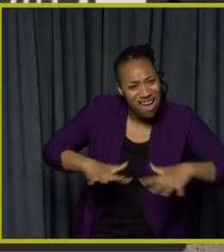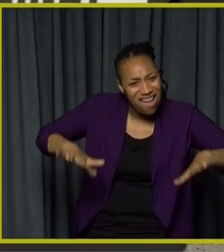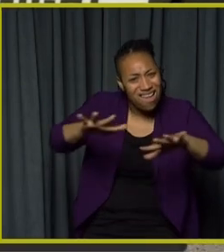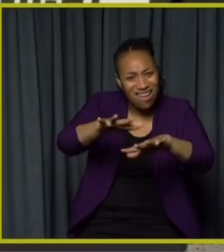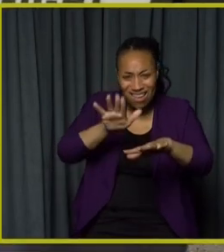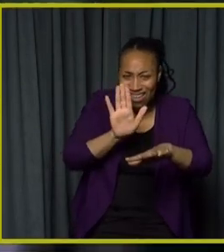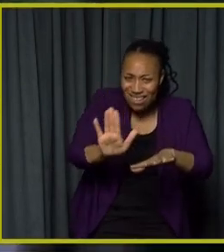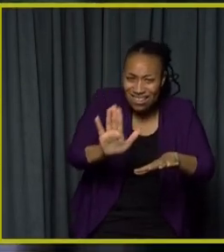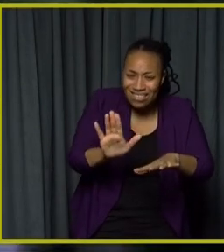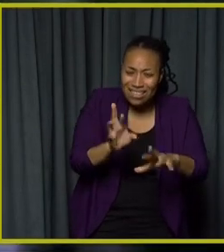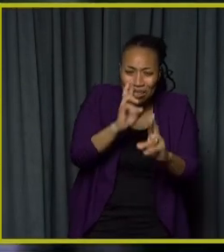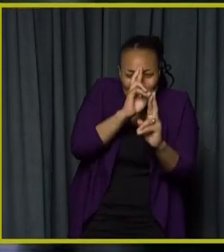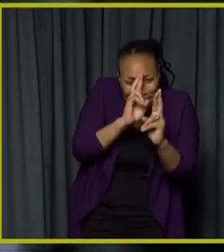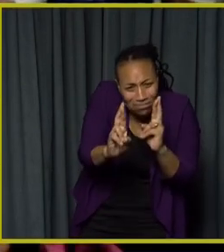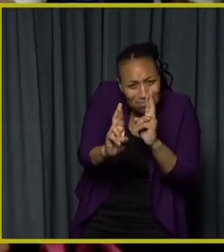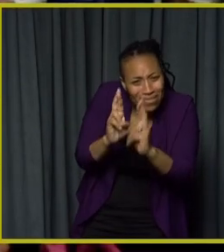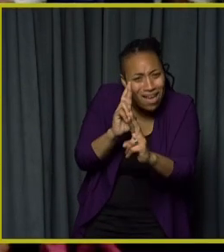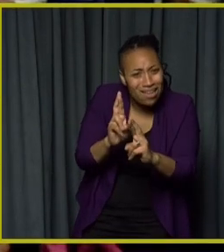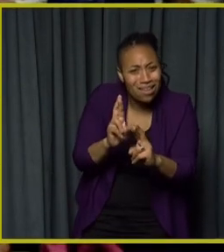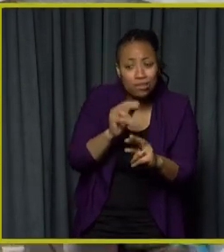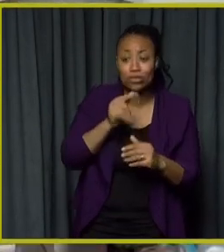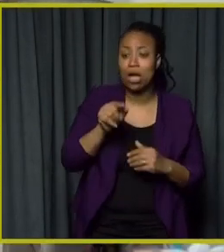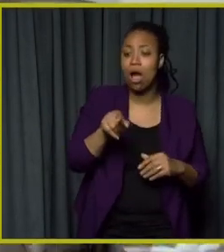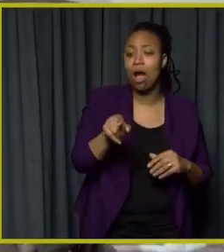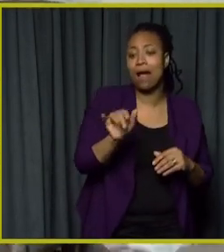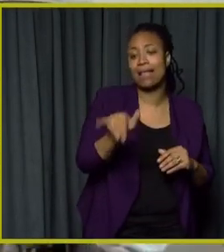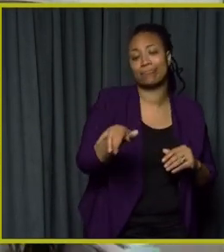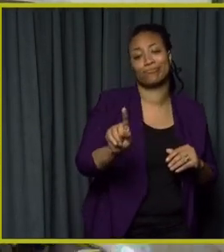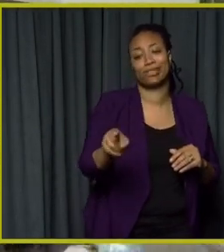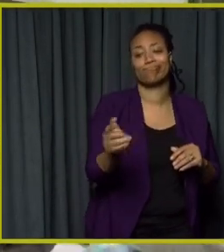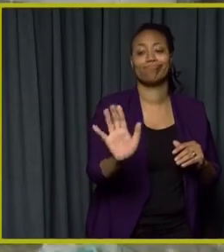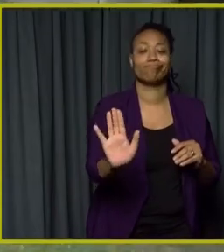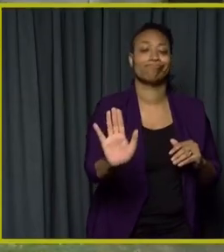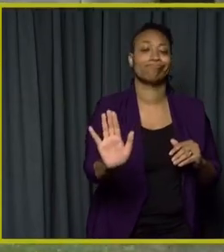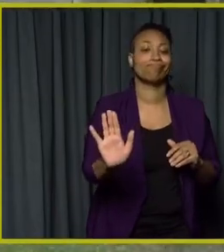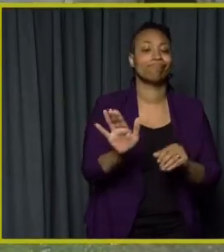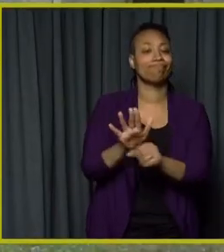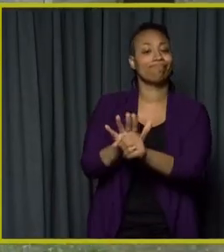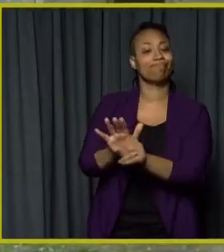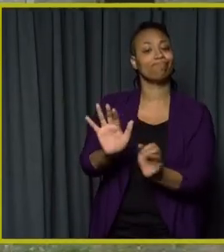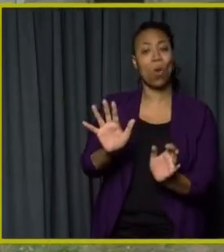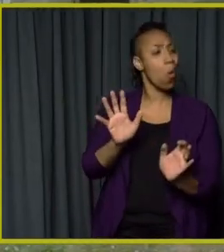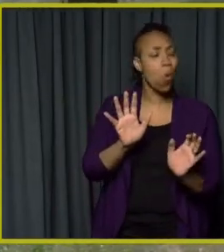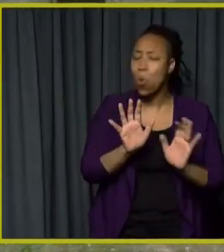a race. We demand decent housing.